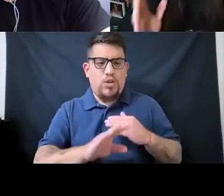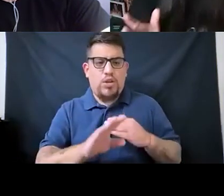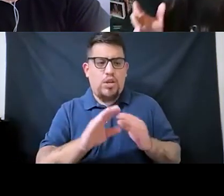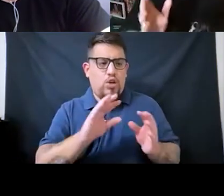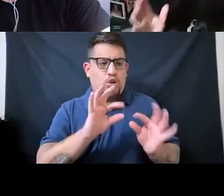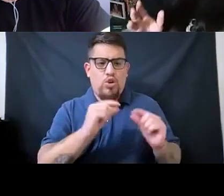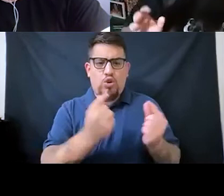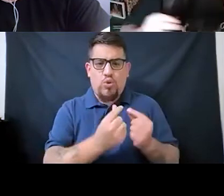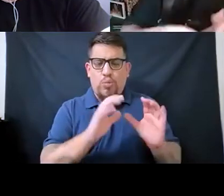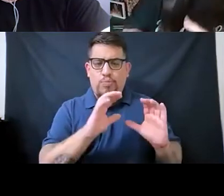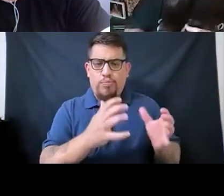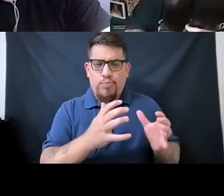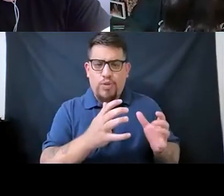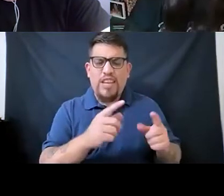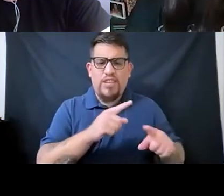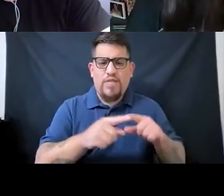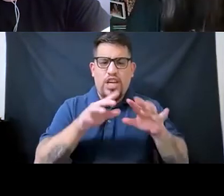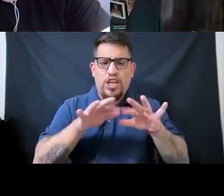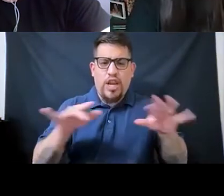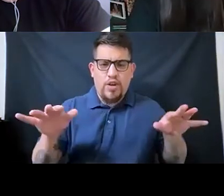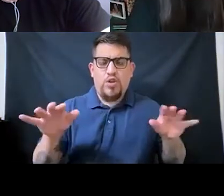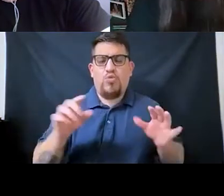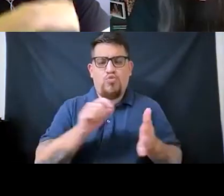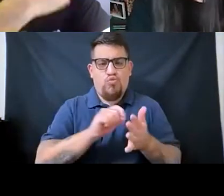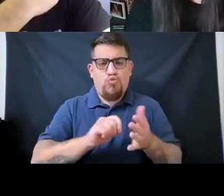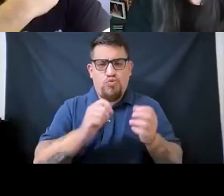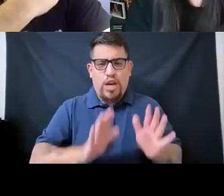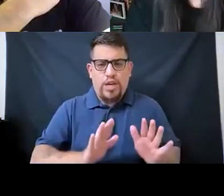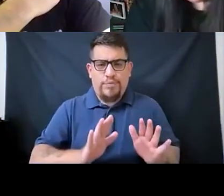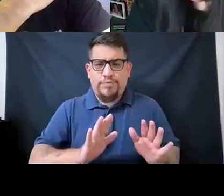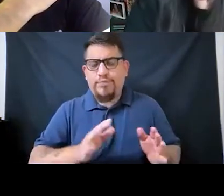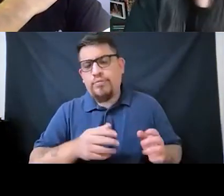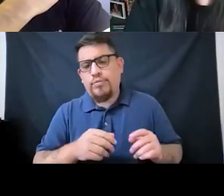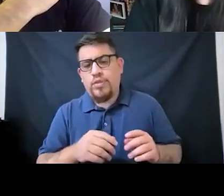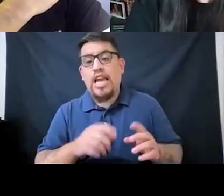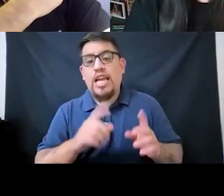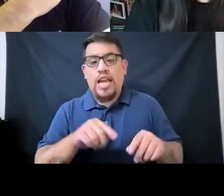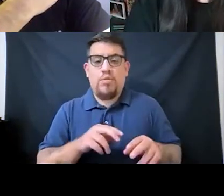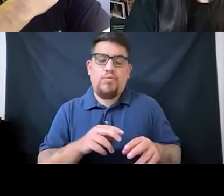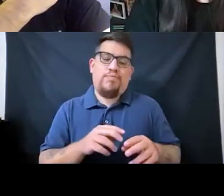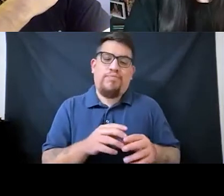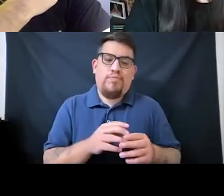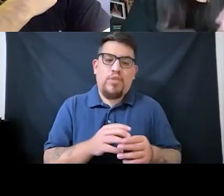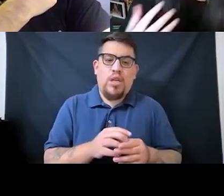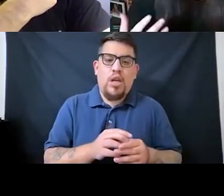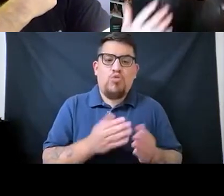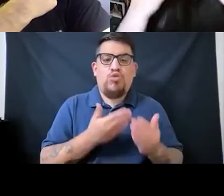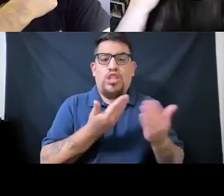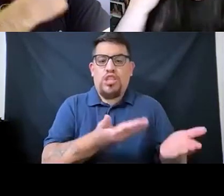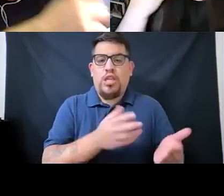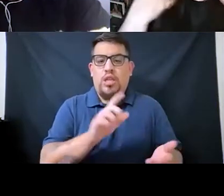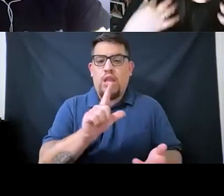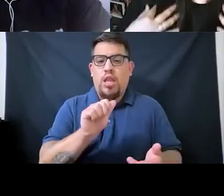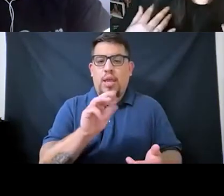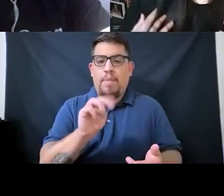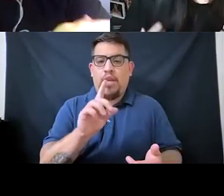incredibly talented, diverse writers. So I can't highly recommend Lambda enough. And this isn't a writing retreat, but